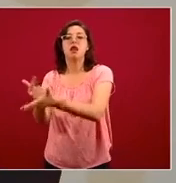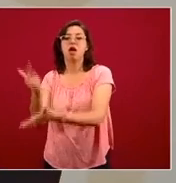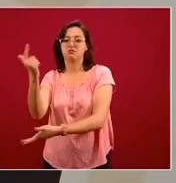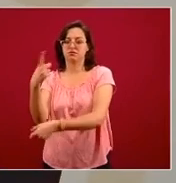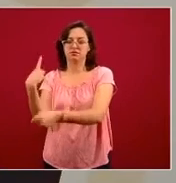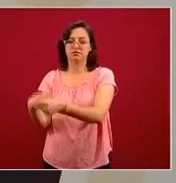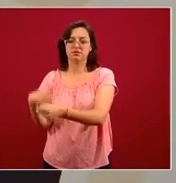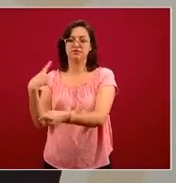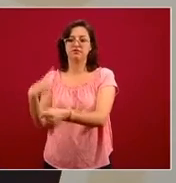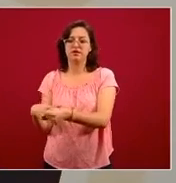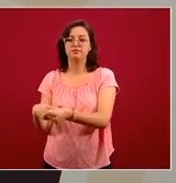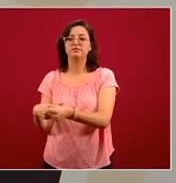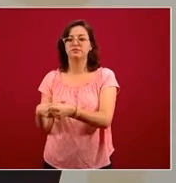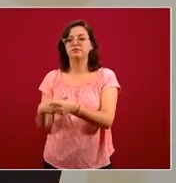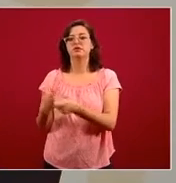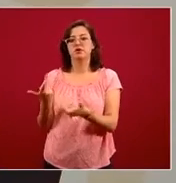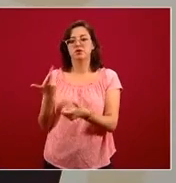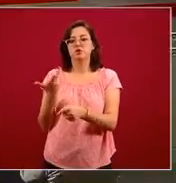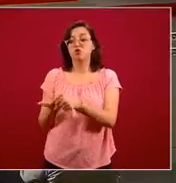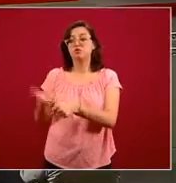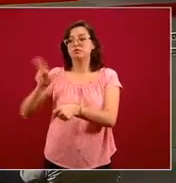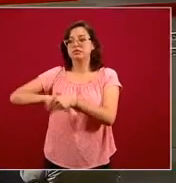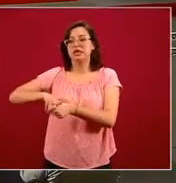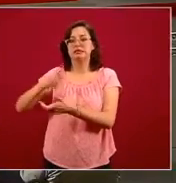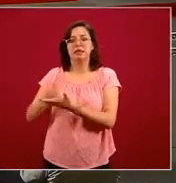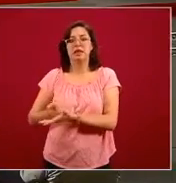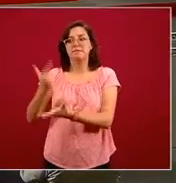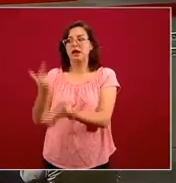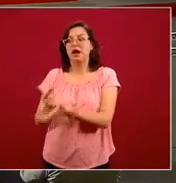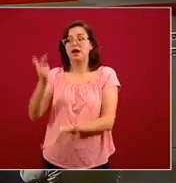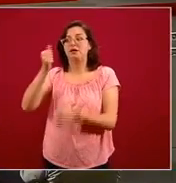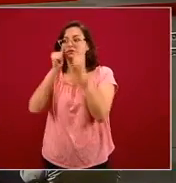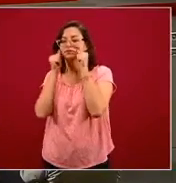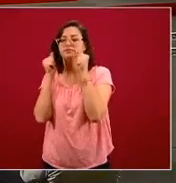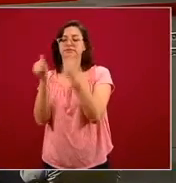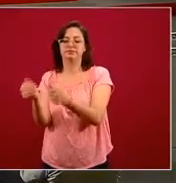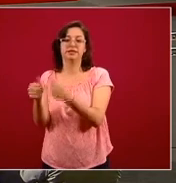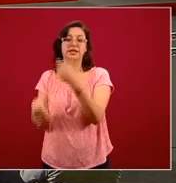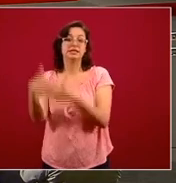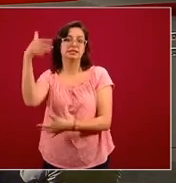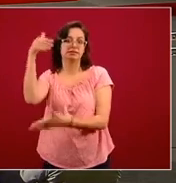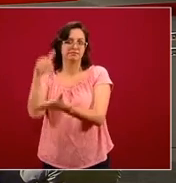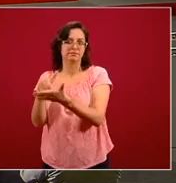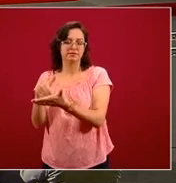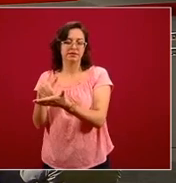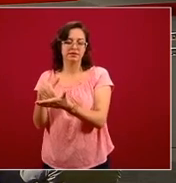part. 15,000 people who are critically ill and who need intensive care.